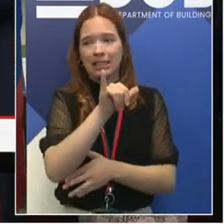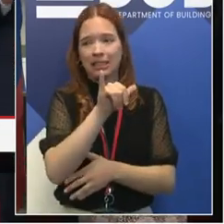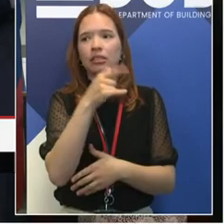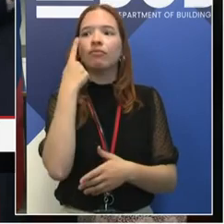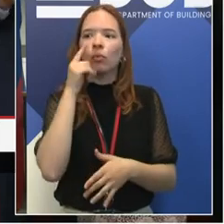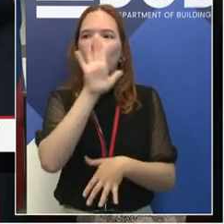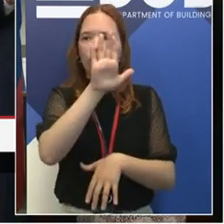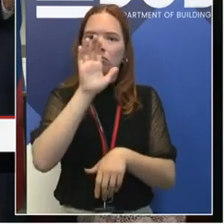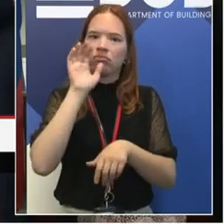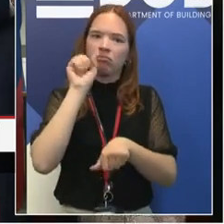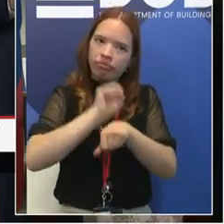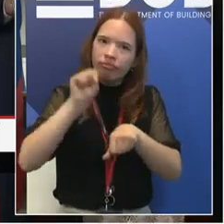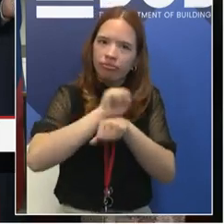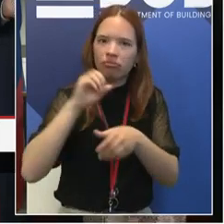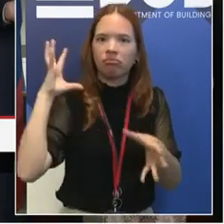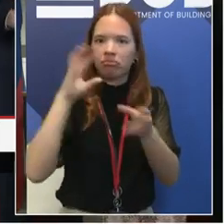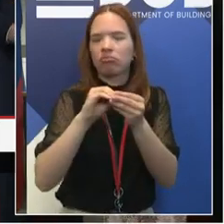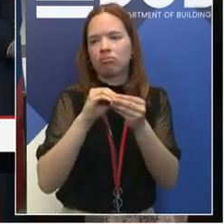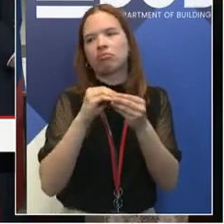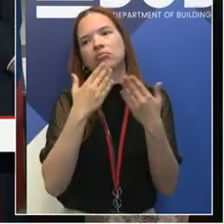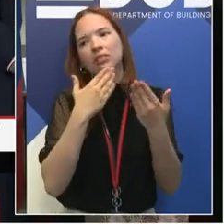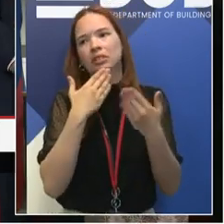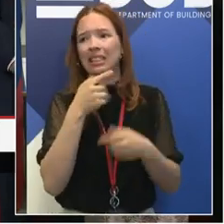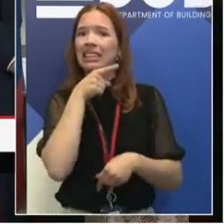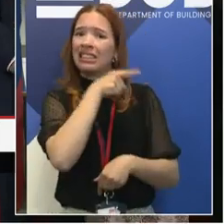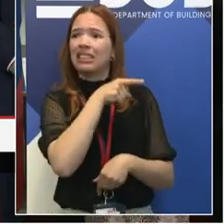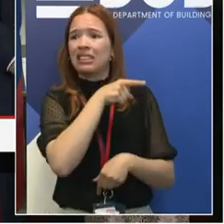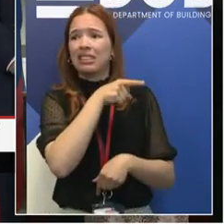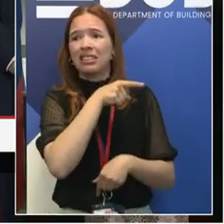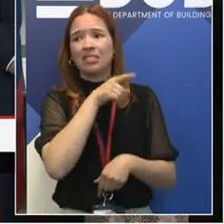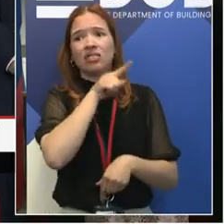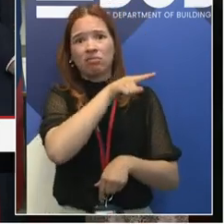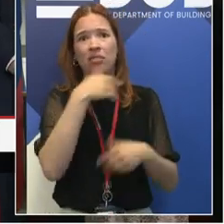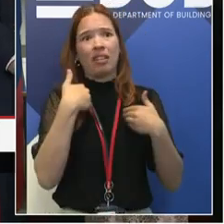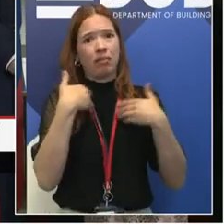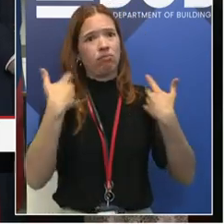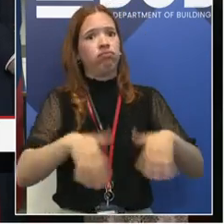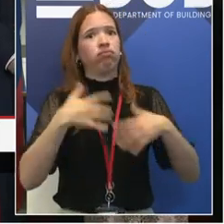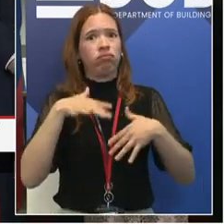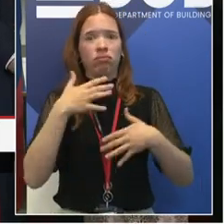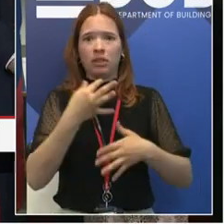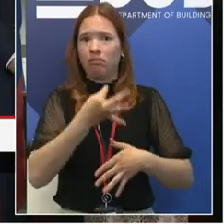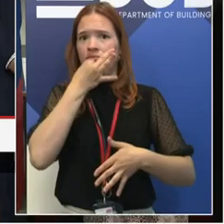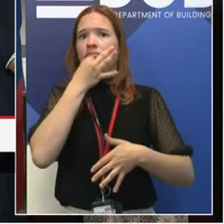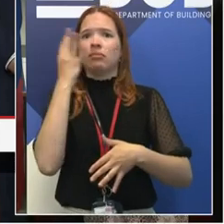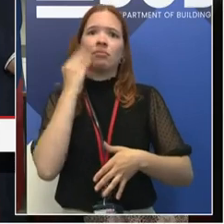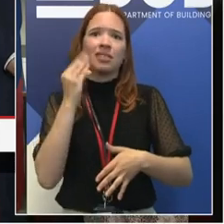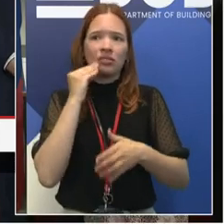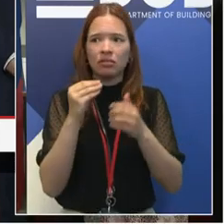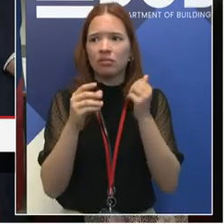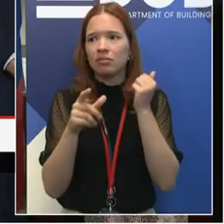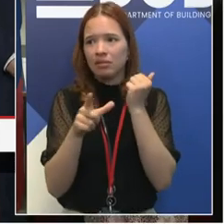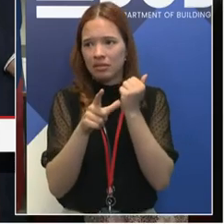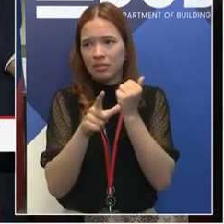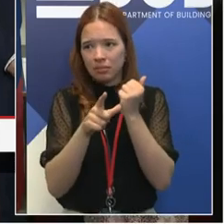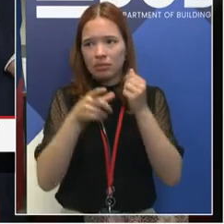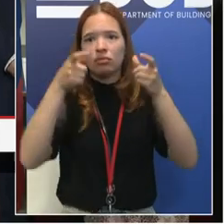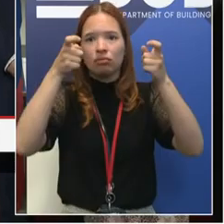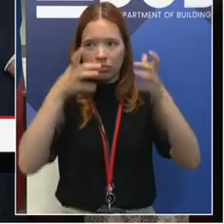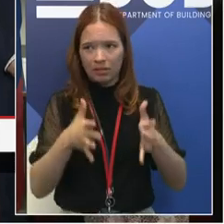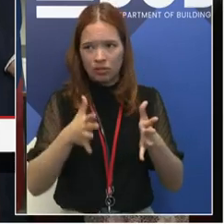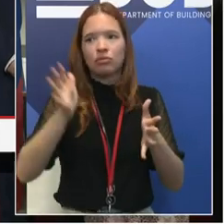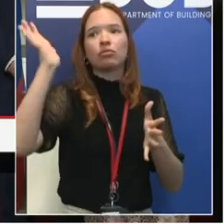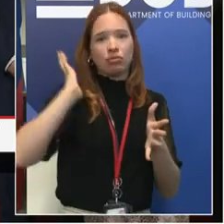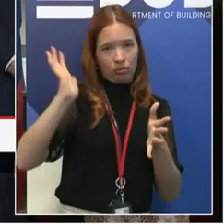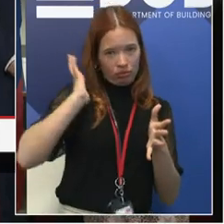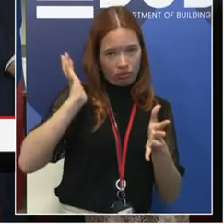Shirley, of course, has great experience as the assistant director for then DCRA, and